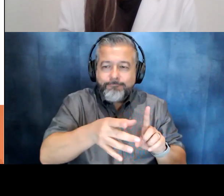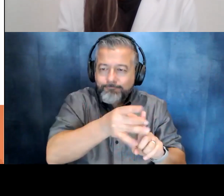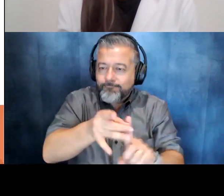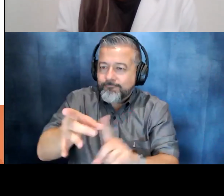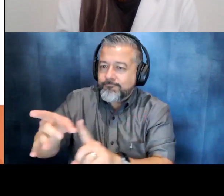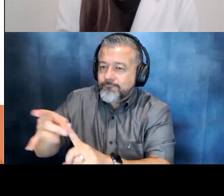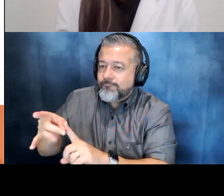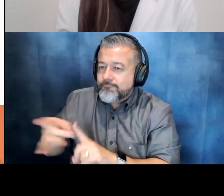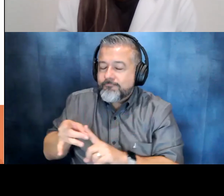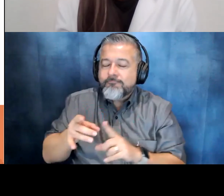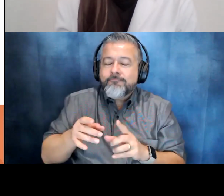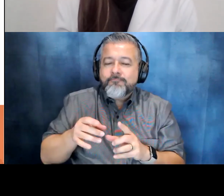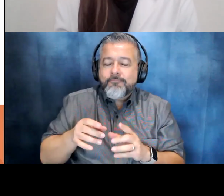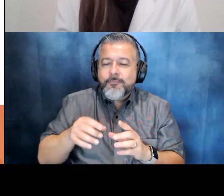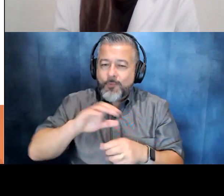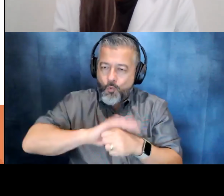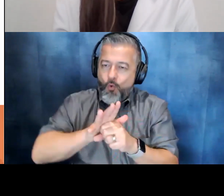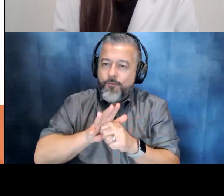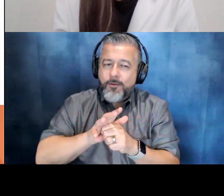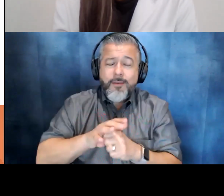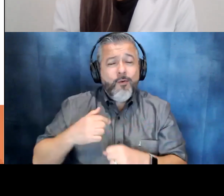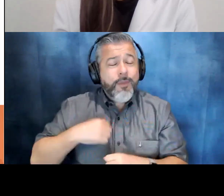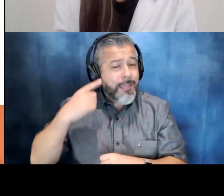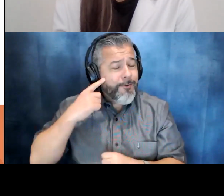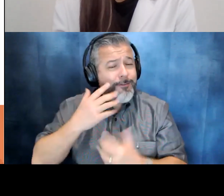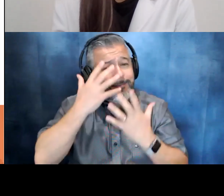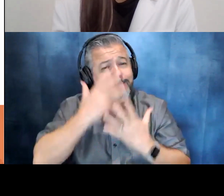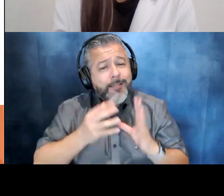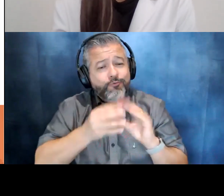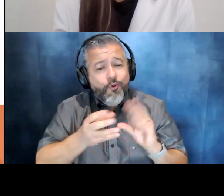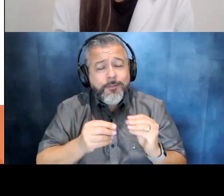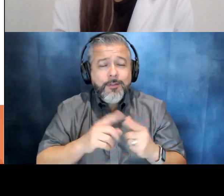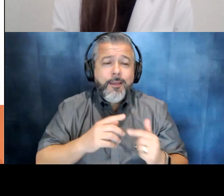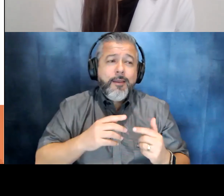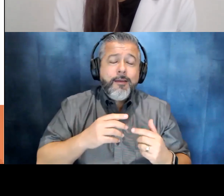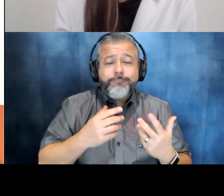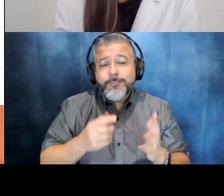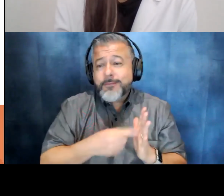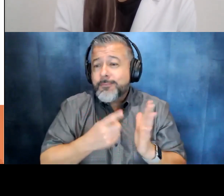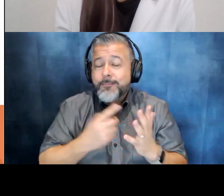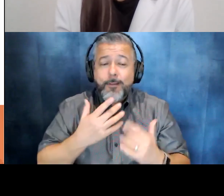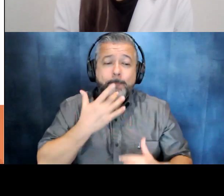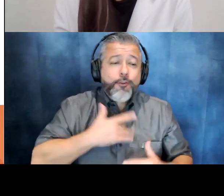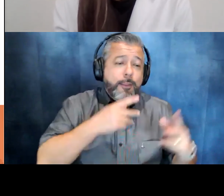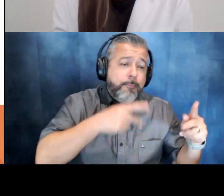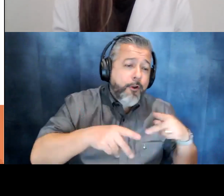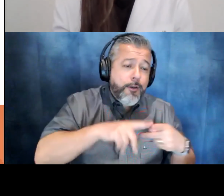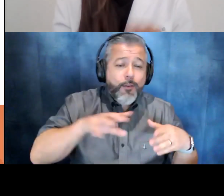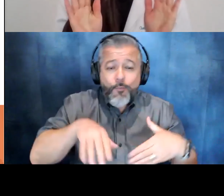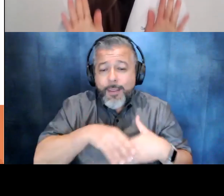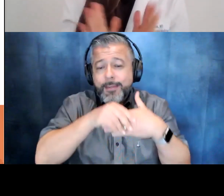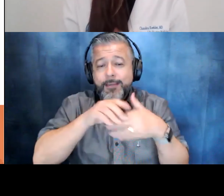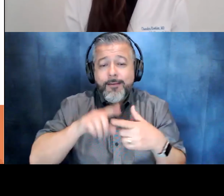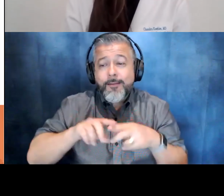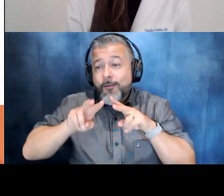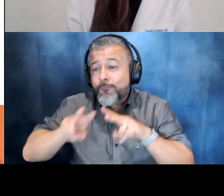funerals, and birthday parties that lead to cases of COVID sometimes sometimes multiple in the same family. So we really